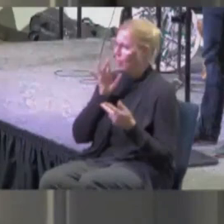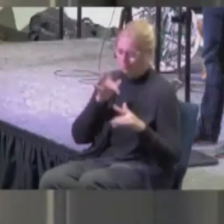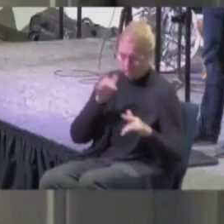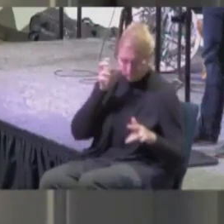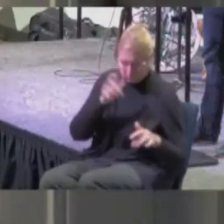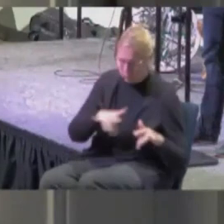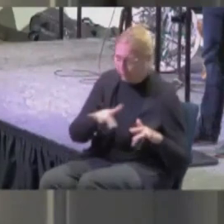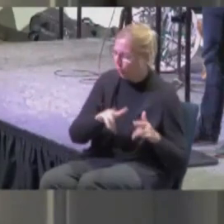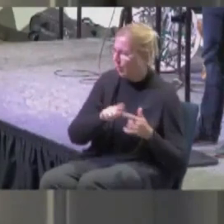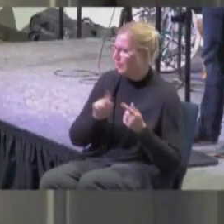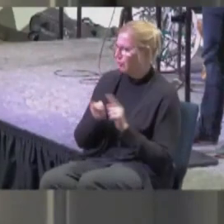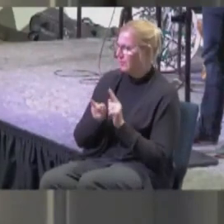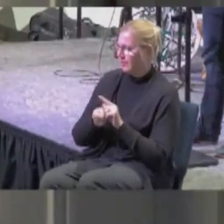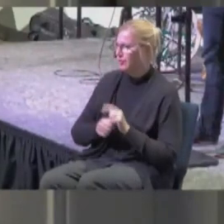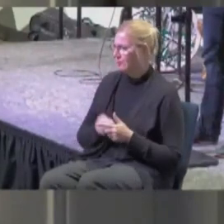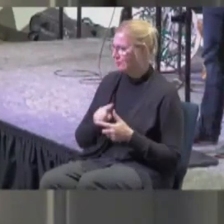strategies.